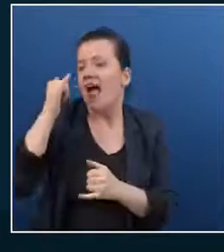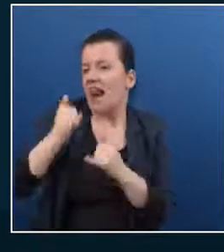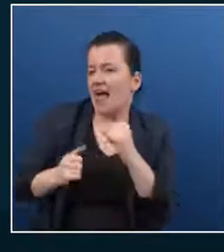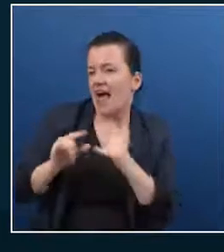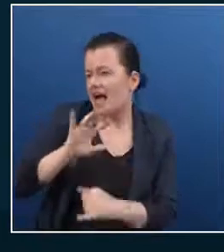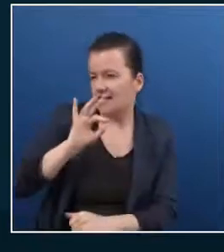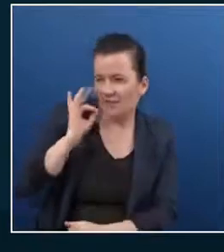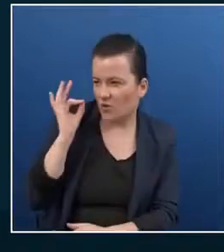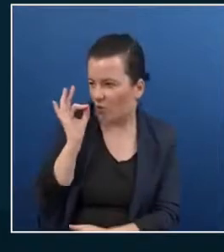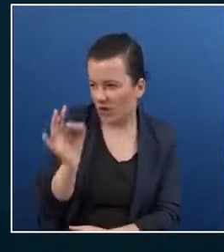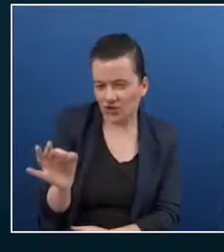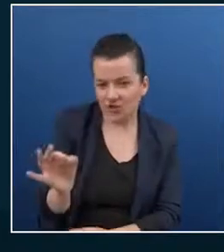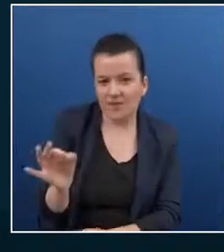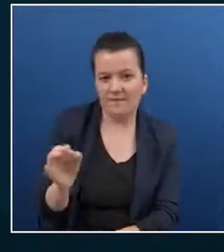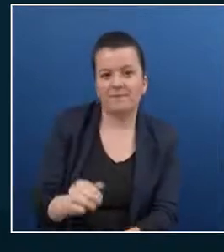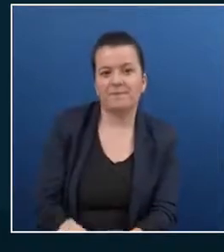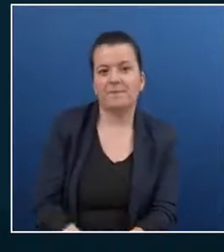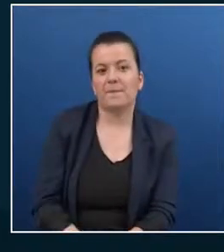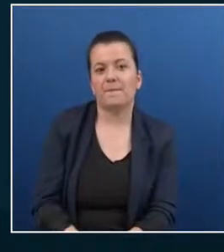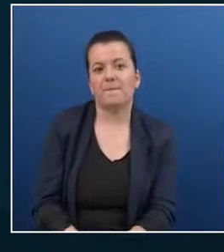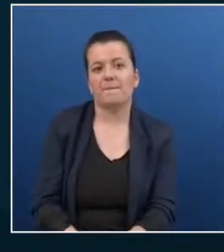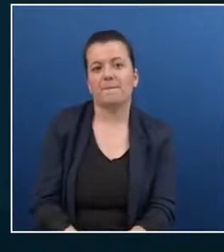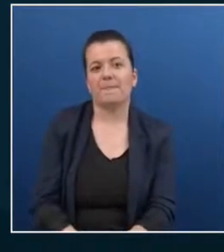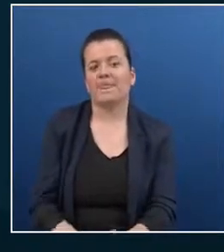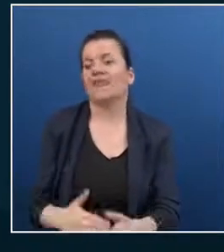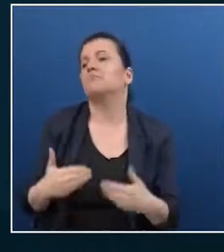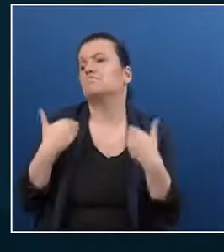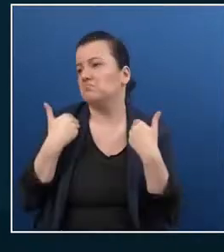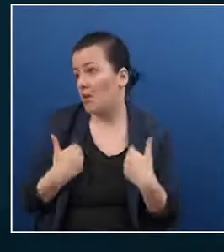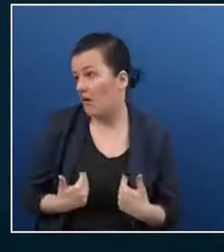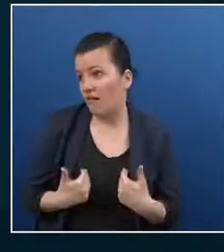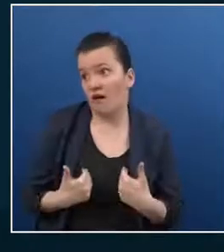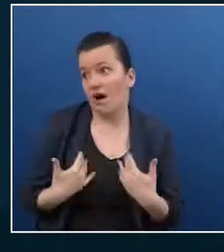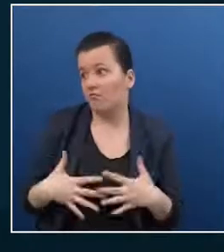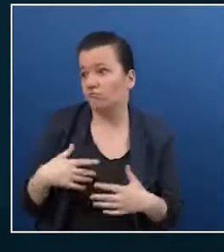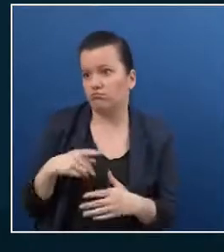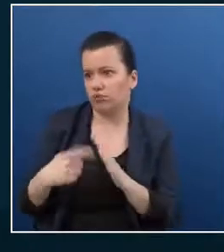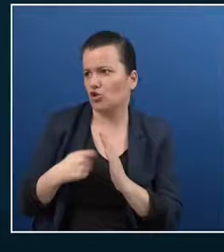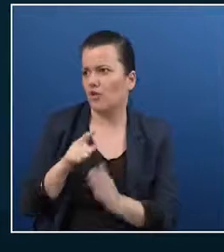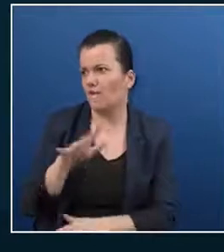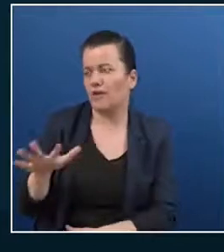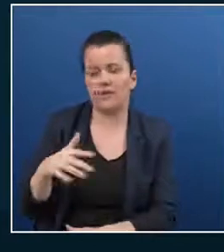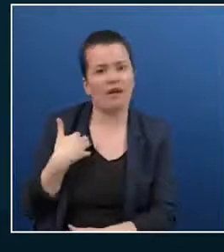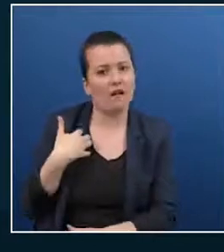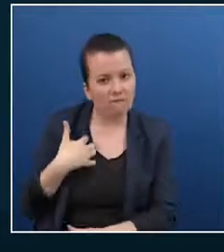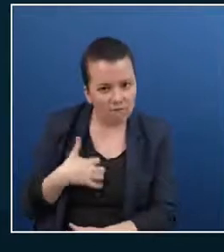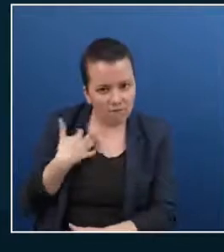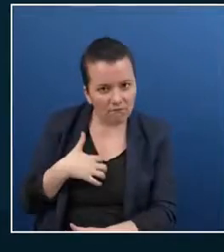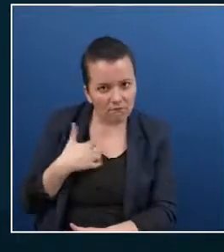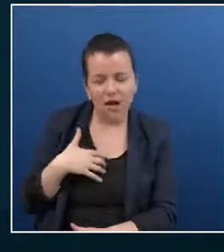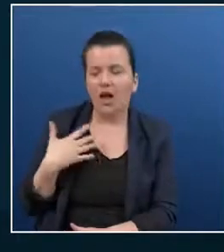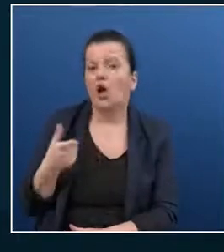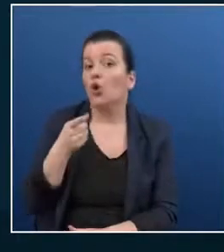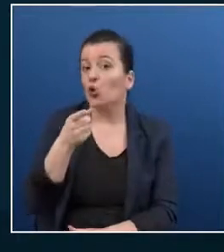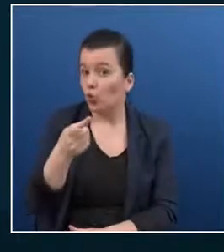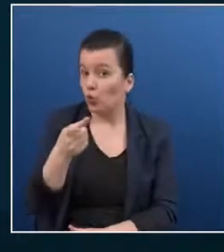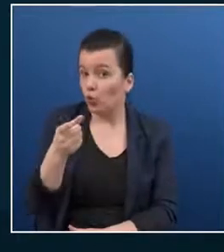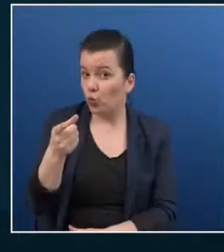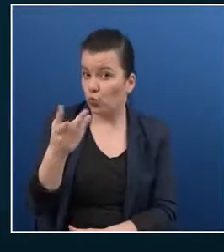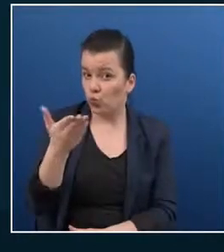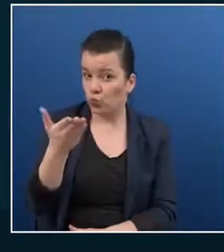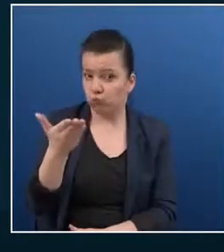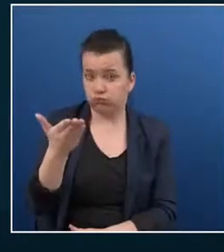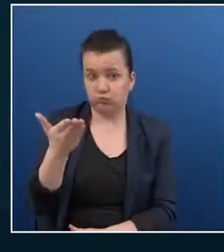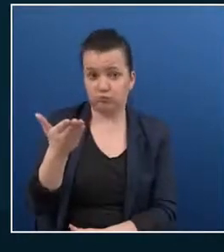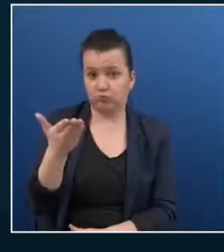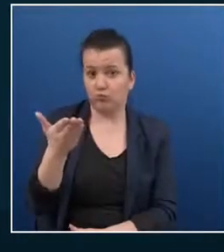because I personally am very interested in Project 15. But do you see that a lot of